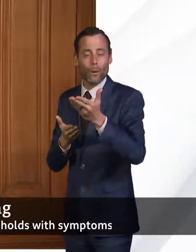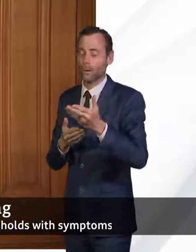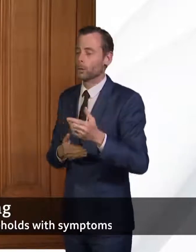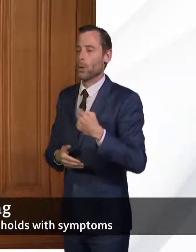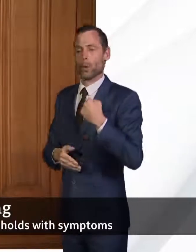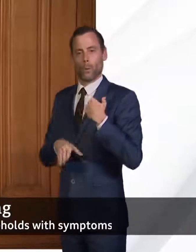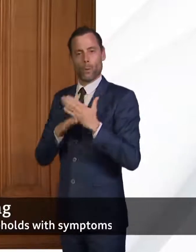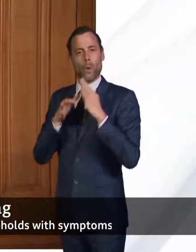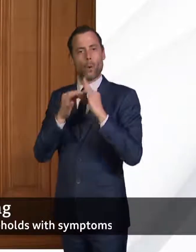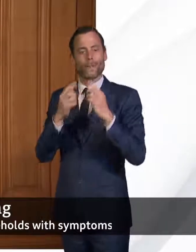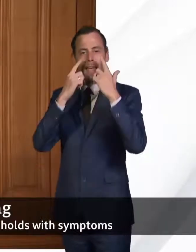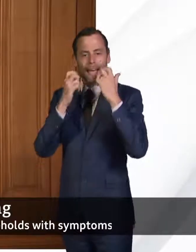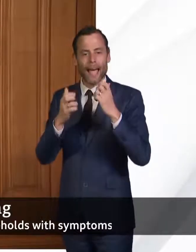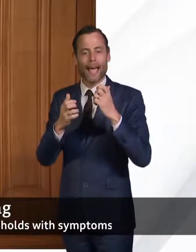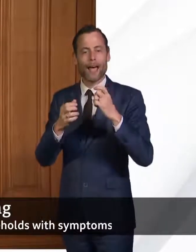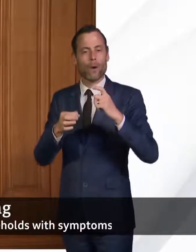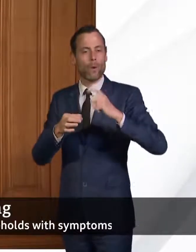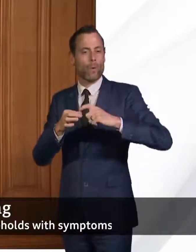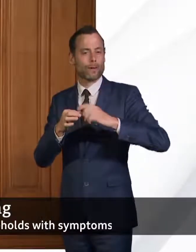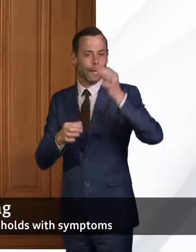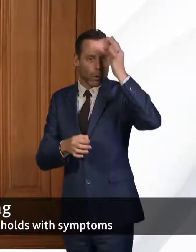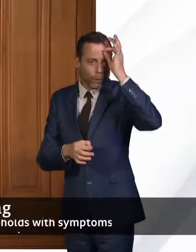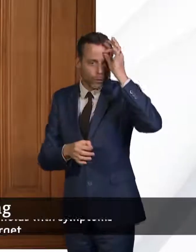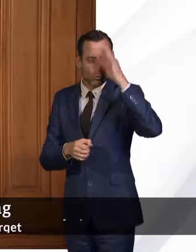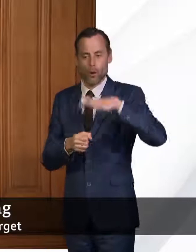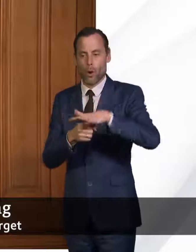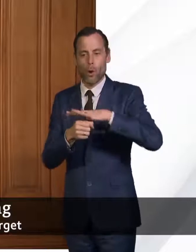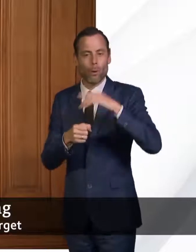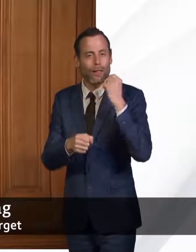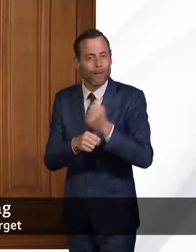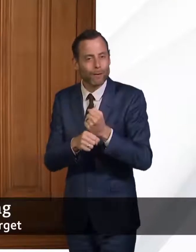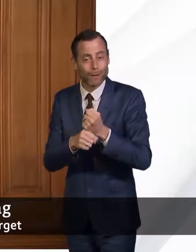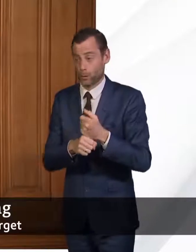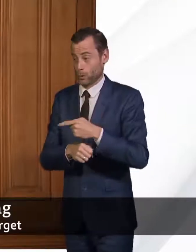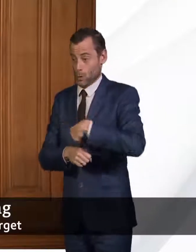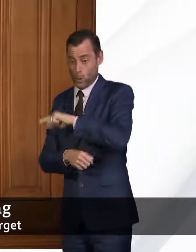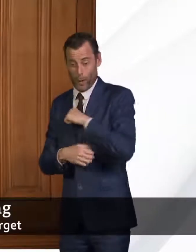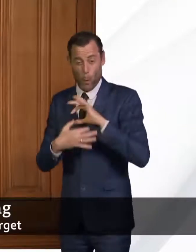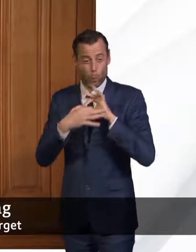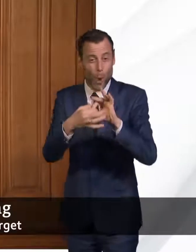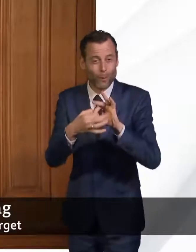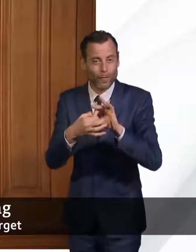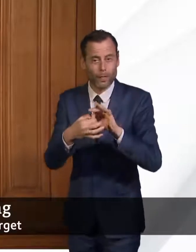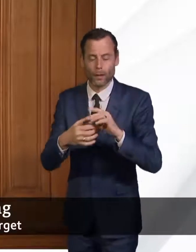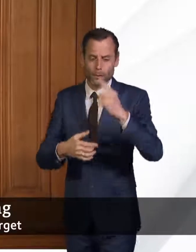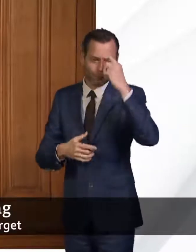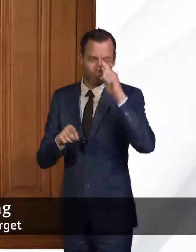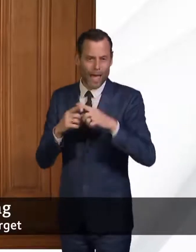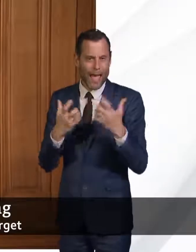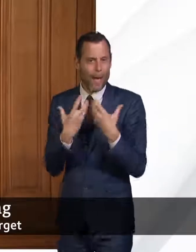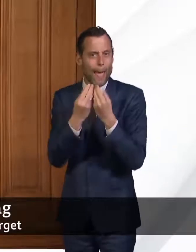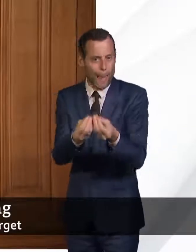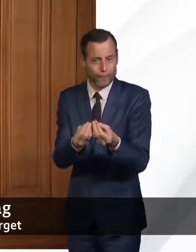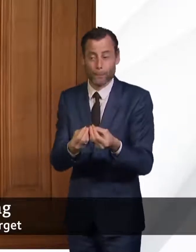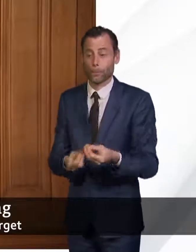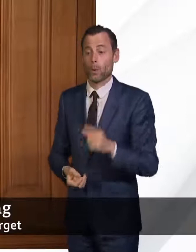Quality Commission and also local government. So a lot has been done. We all want to do more, and we are, certainly with testing,